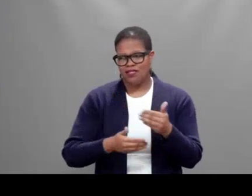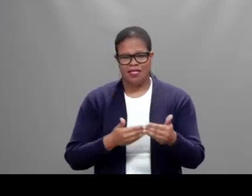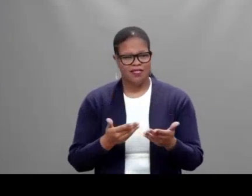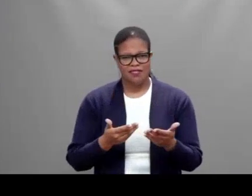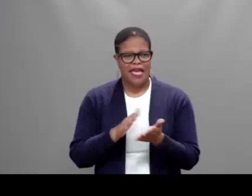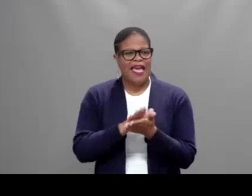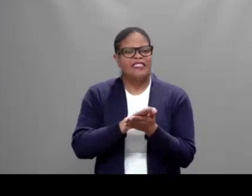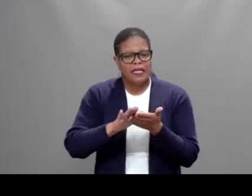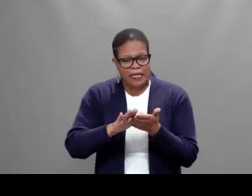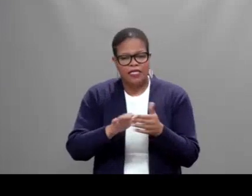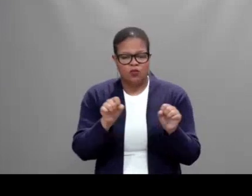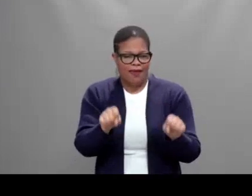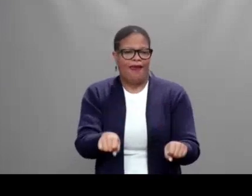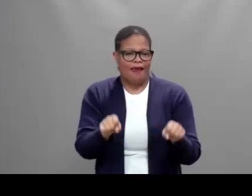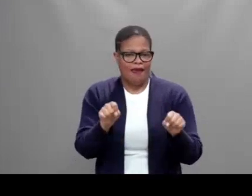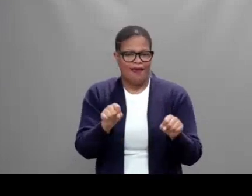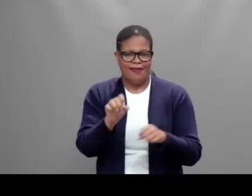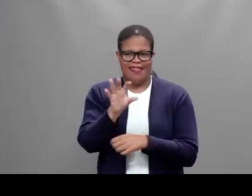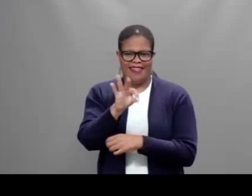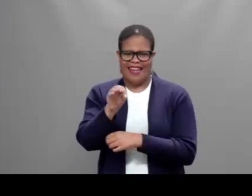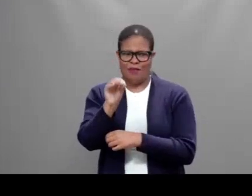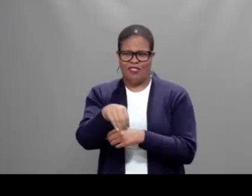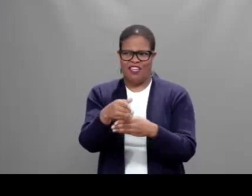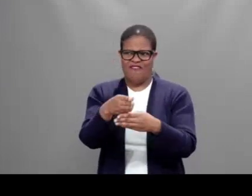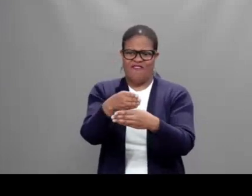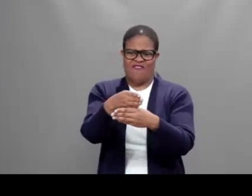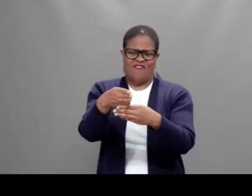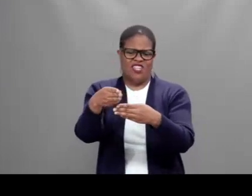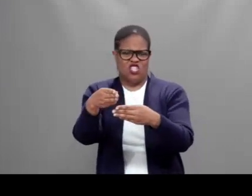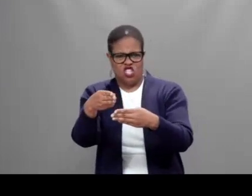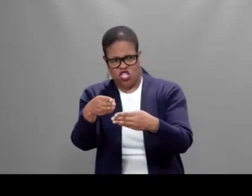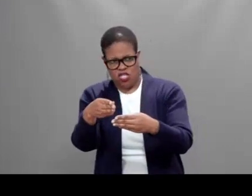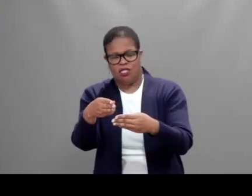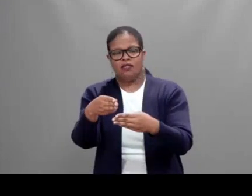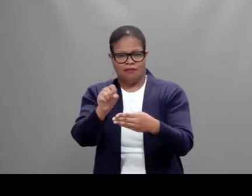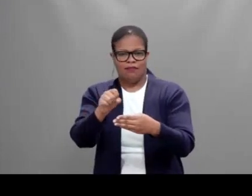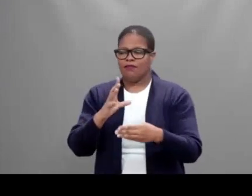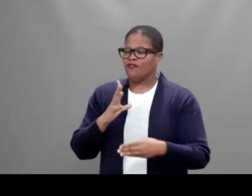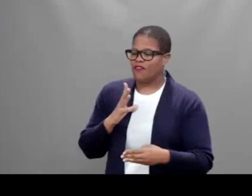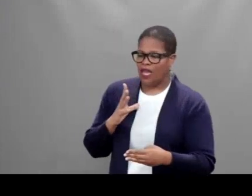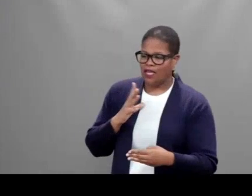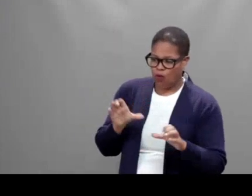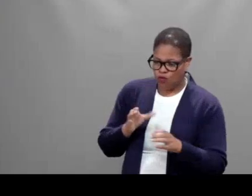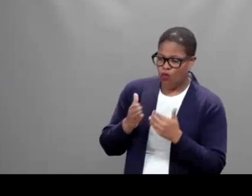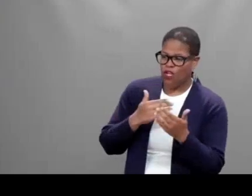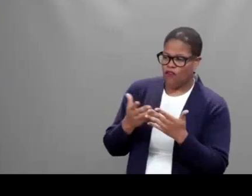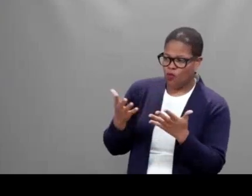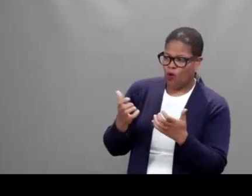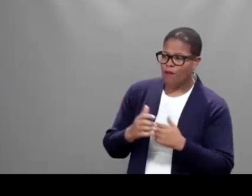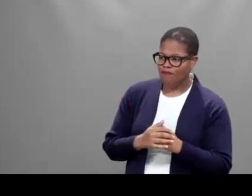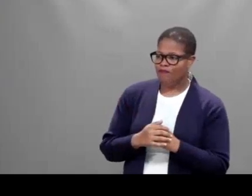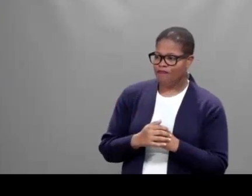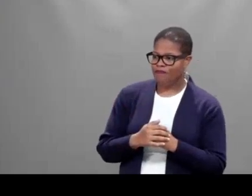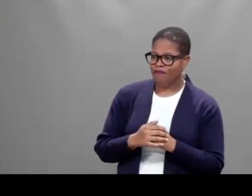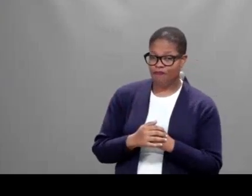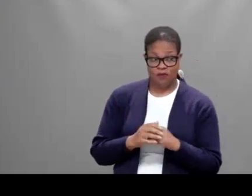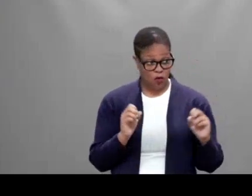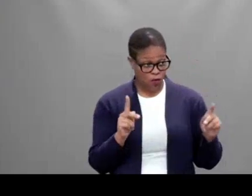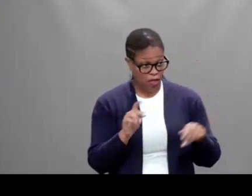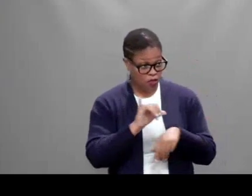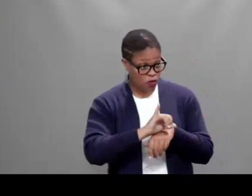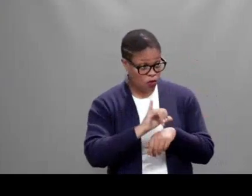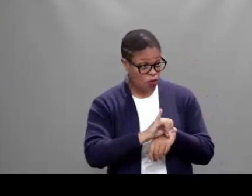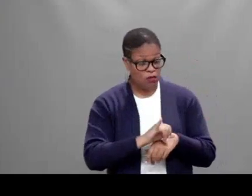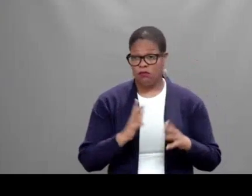as we can get it, let's just say, like you say, we're 99%. yes, you are. Yeah. And that's fine with me. I'll do whatever you want me to do. Is that okay,